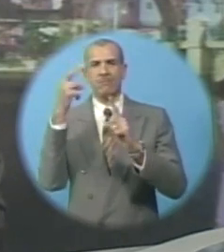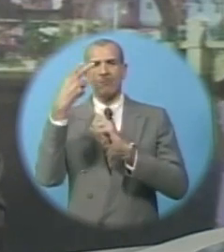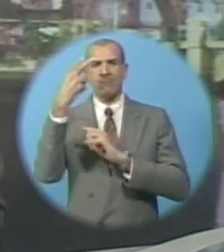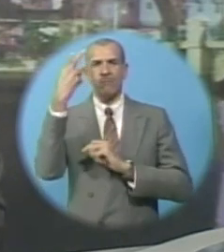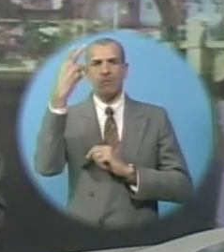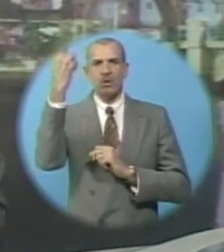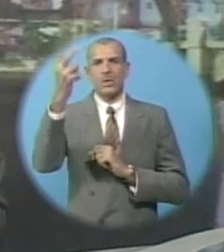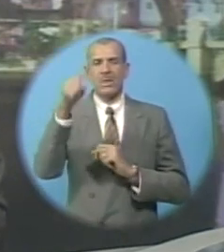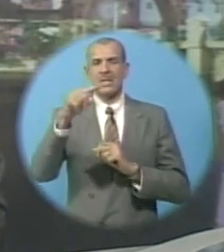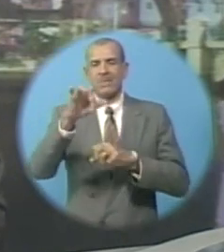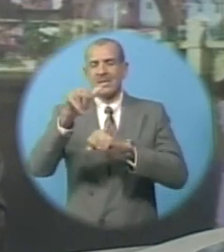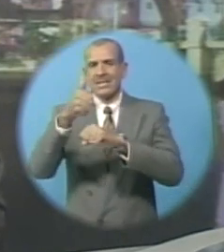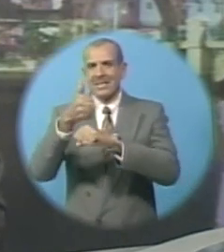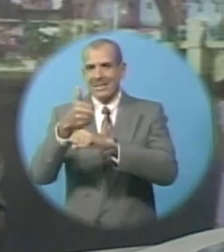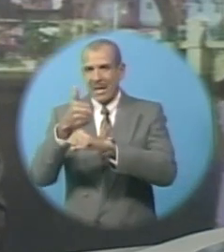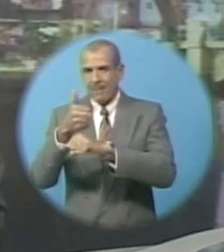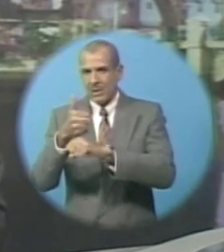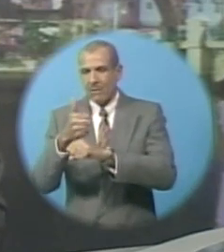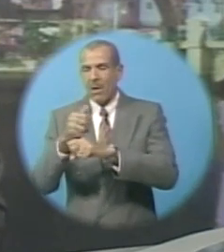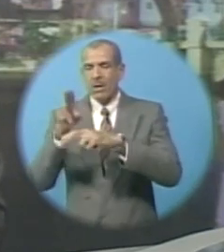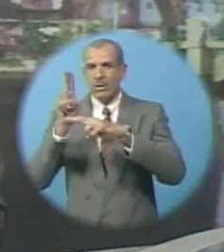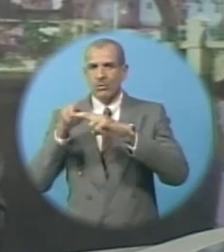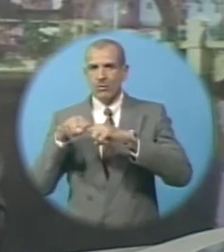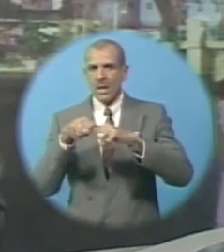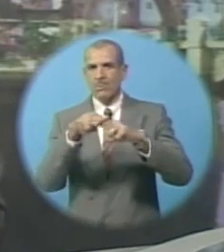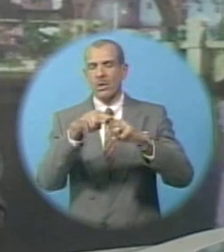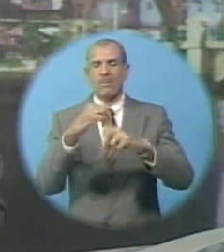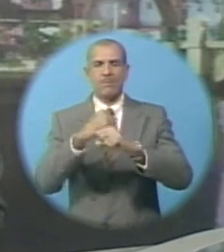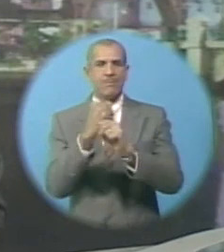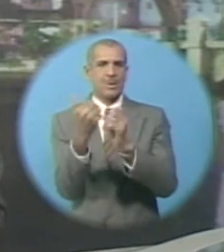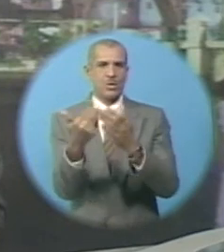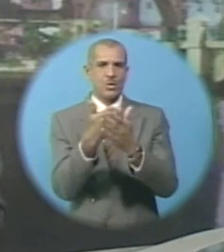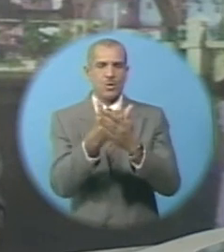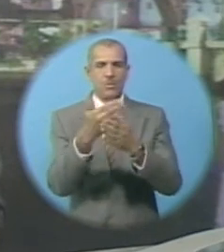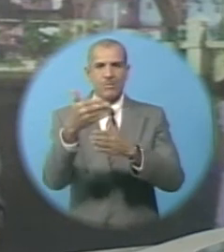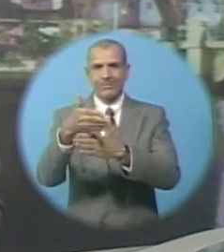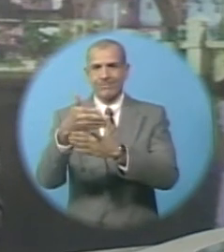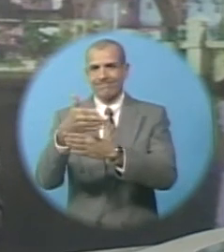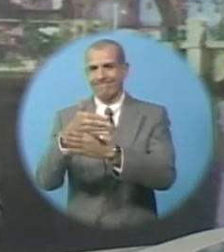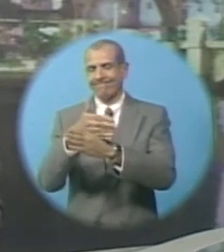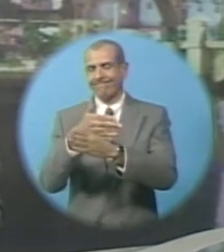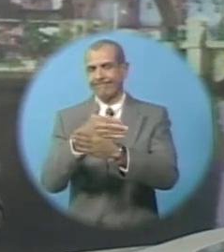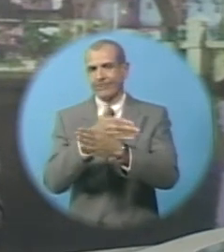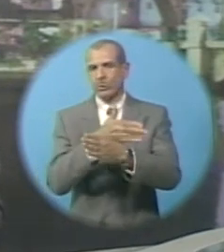public transport and it has to be modernized and infrastructure upgraded.